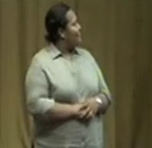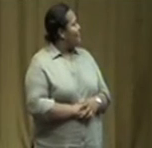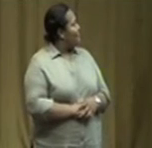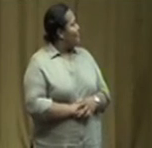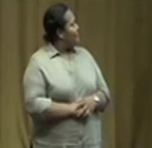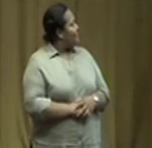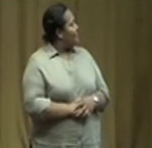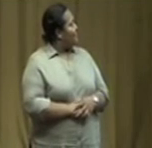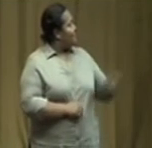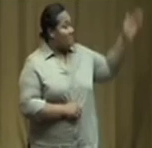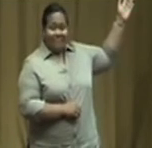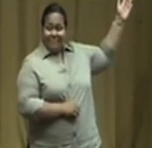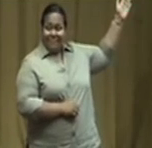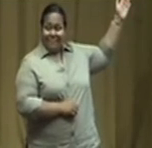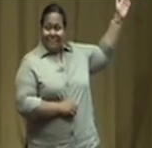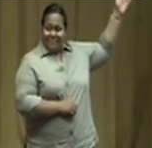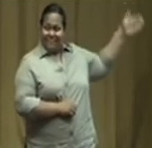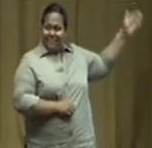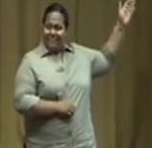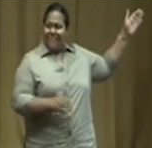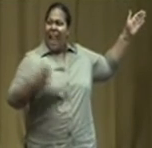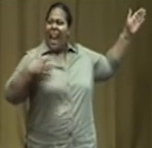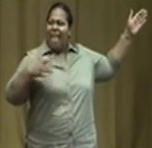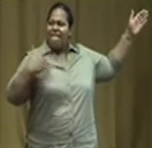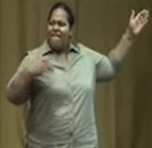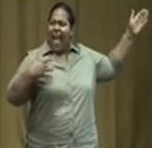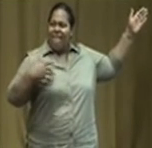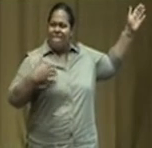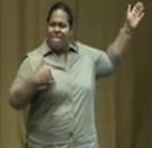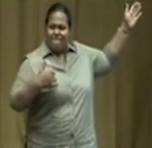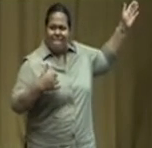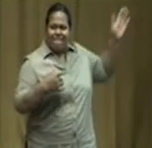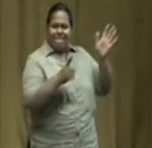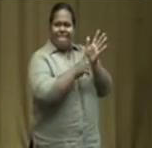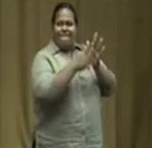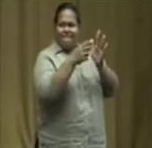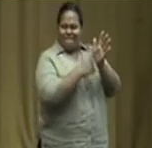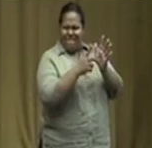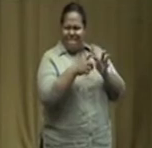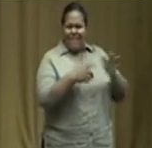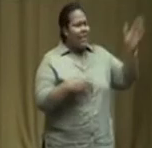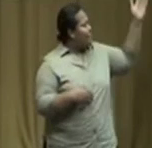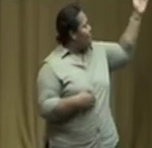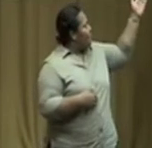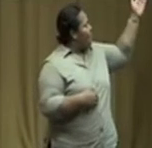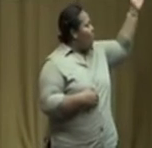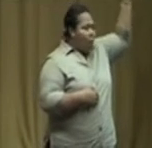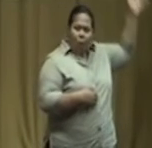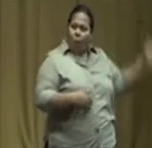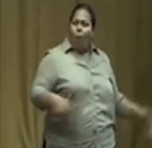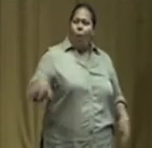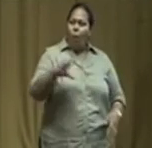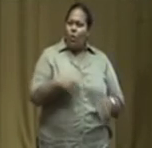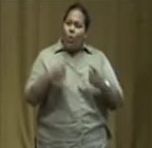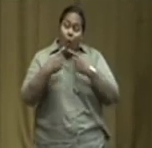Right, so you get the idea now. This is the live course feed. Okay, so the comment I've just posted is now in the live feed. But what